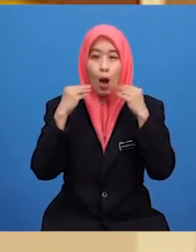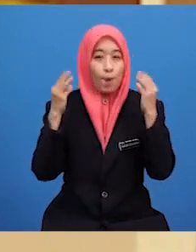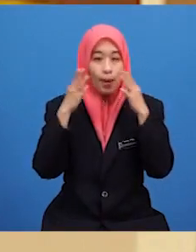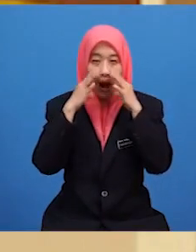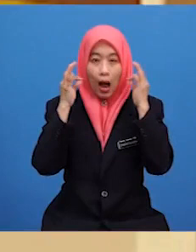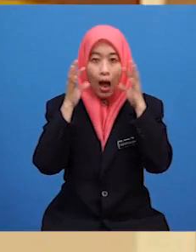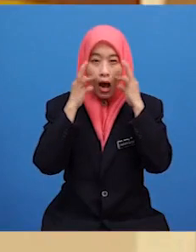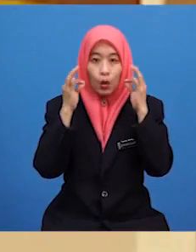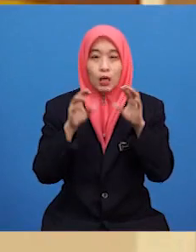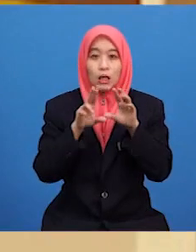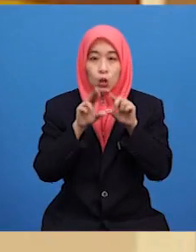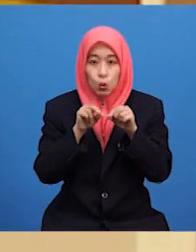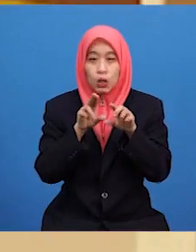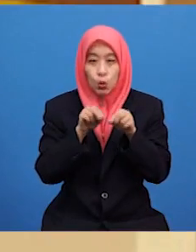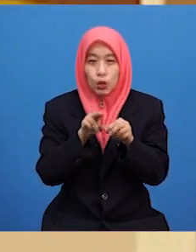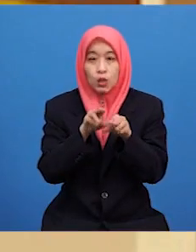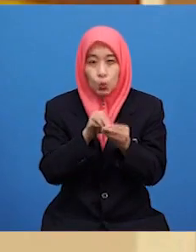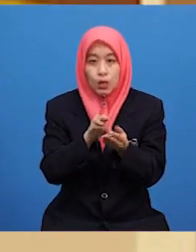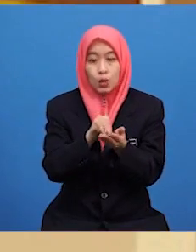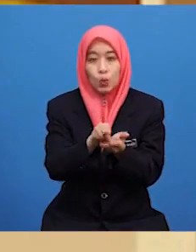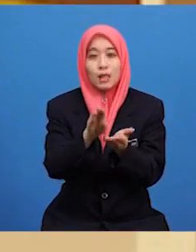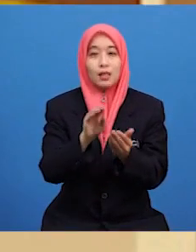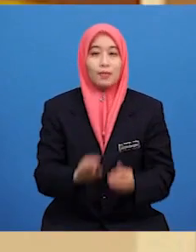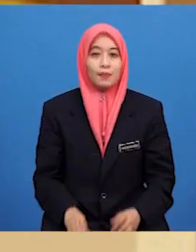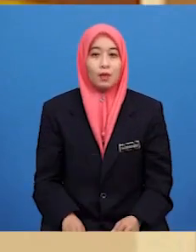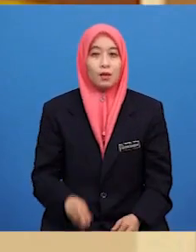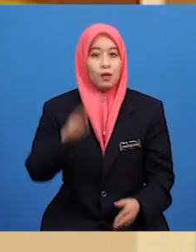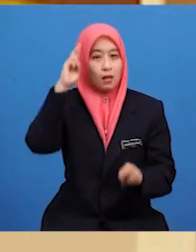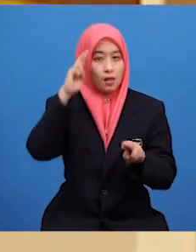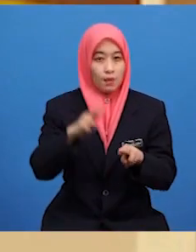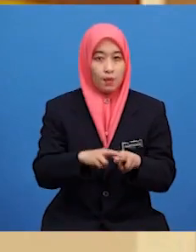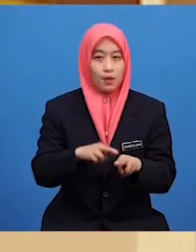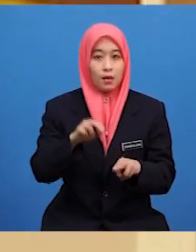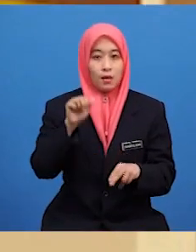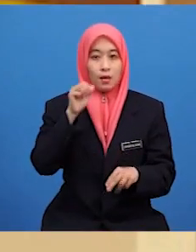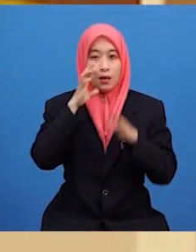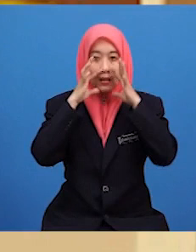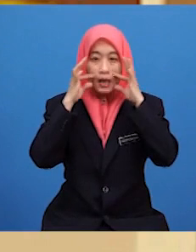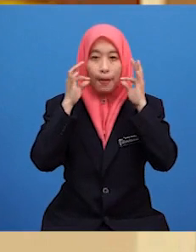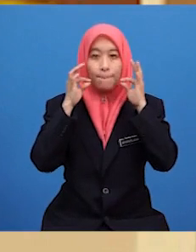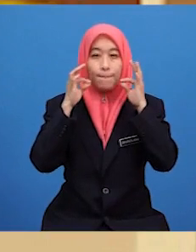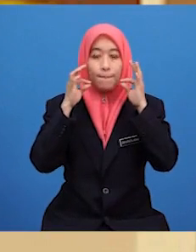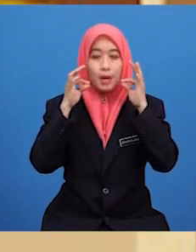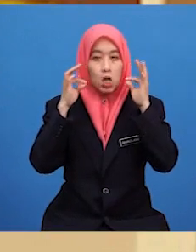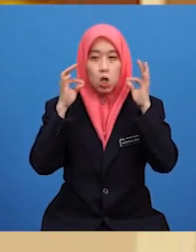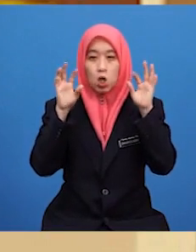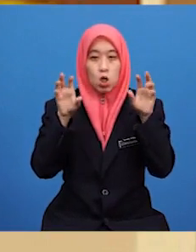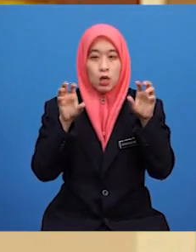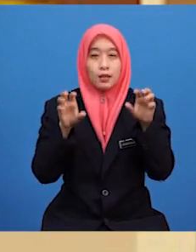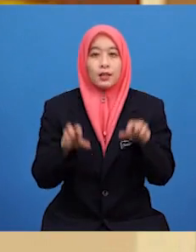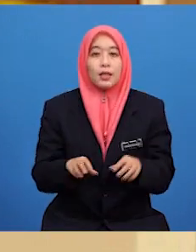meow. Squeak, squeak, squeak. Remember, a cat purrs and a